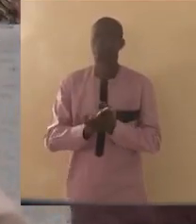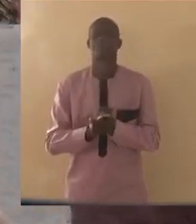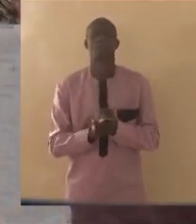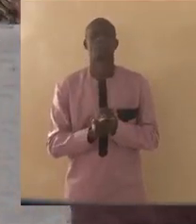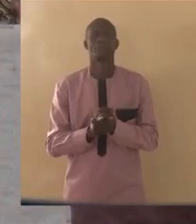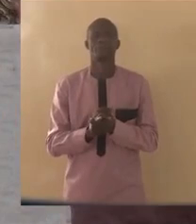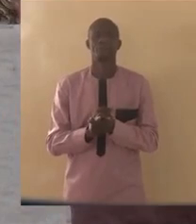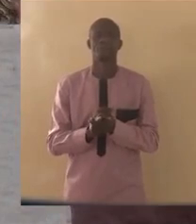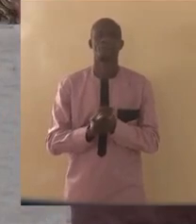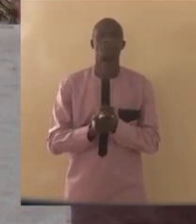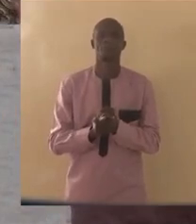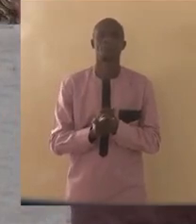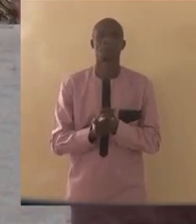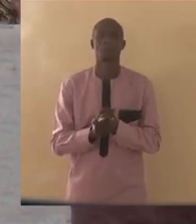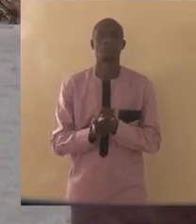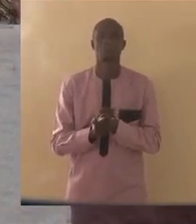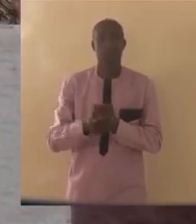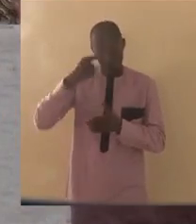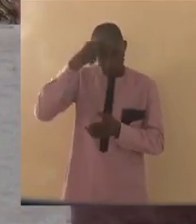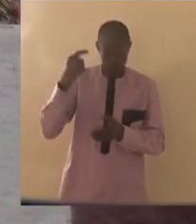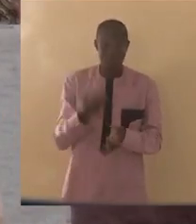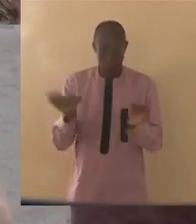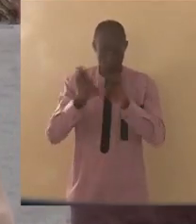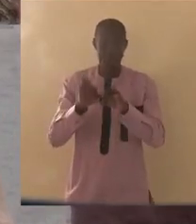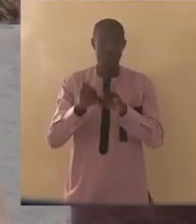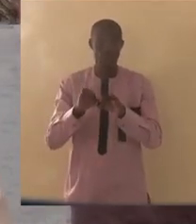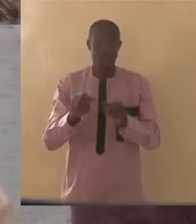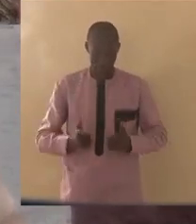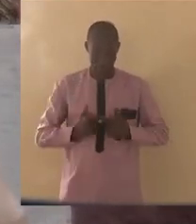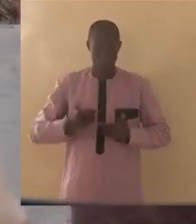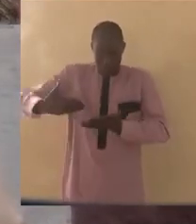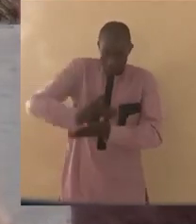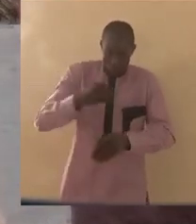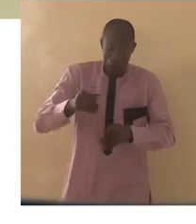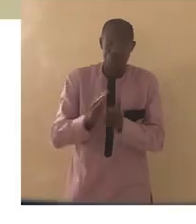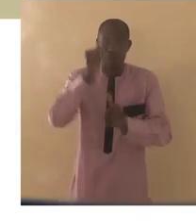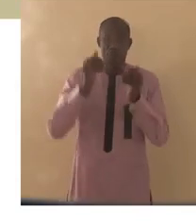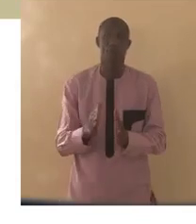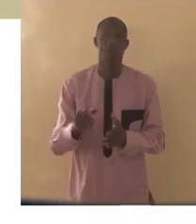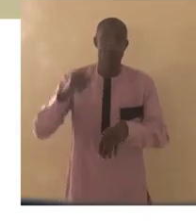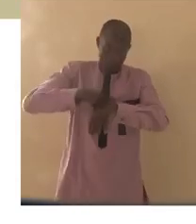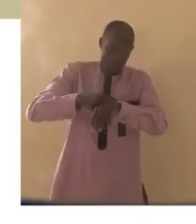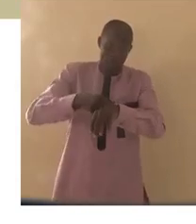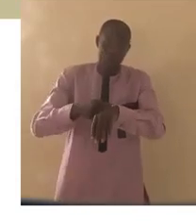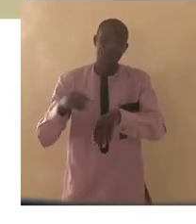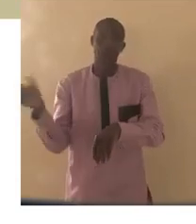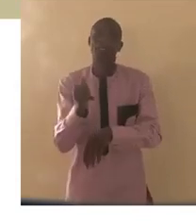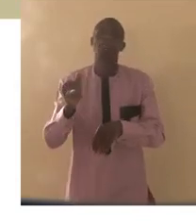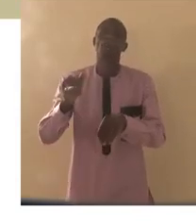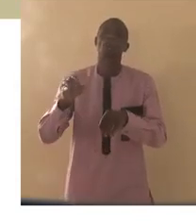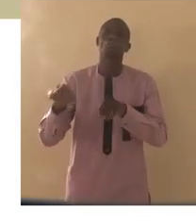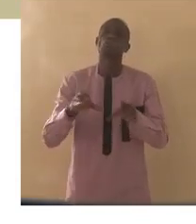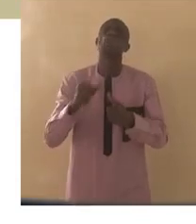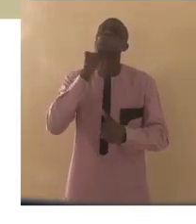of the word, pause. Take a pause. It was a significant pause in the life of the new believers. It was a period in which they could do nothing